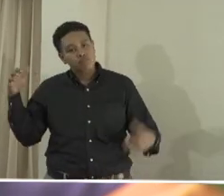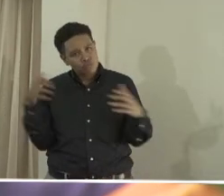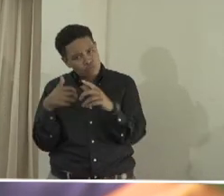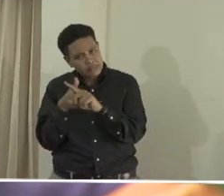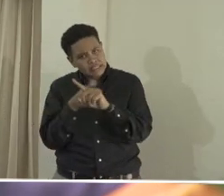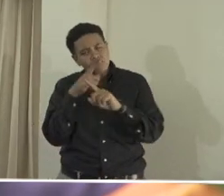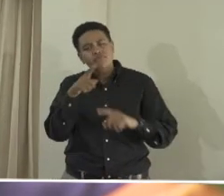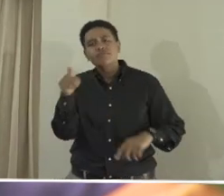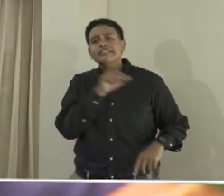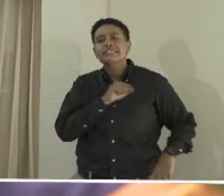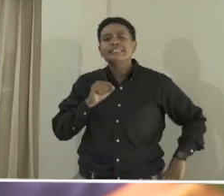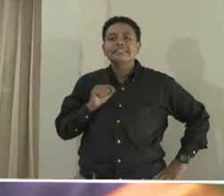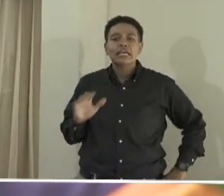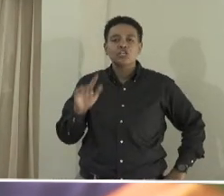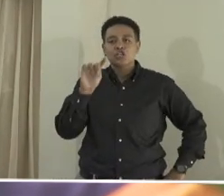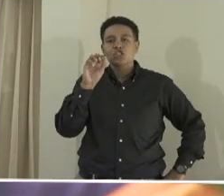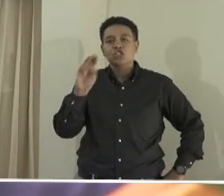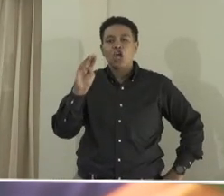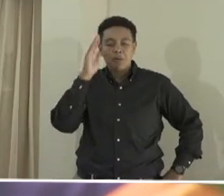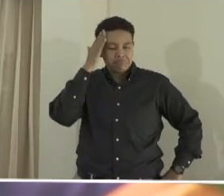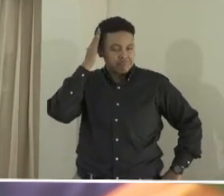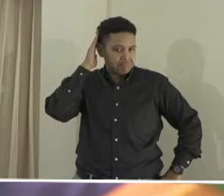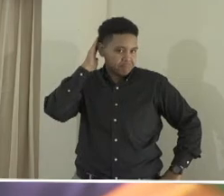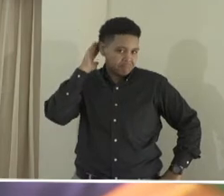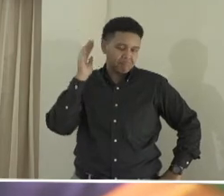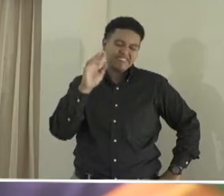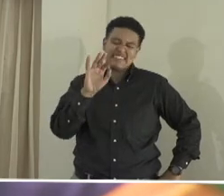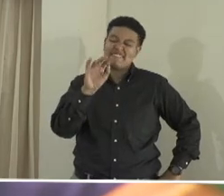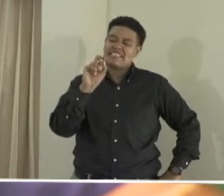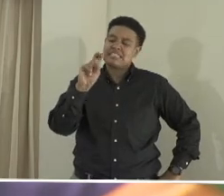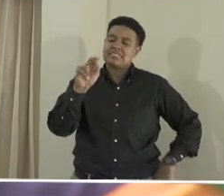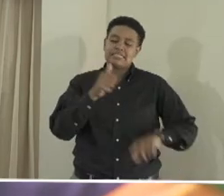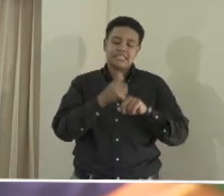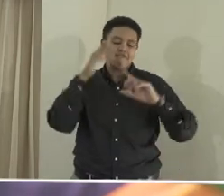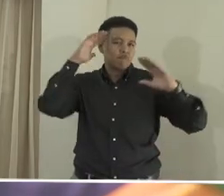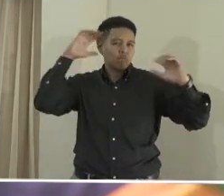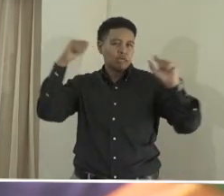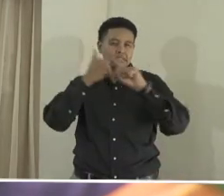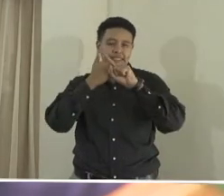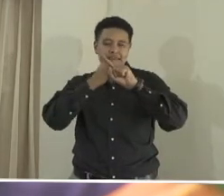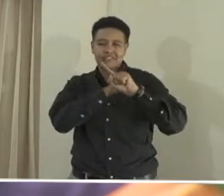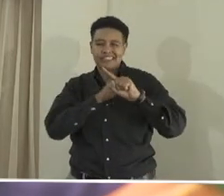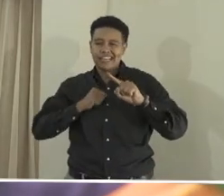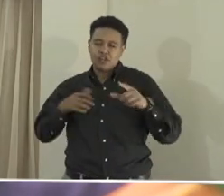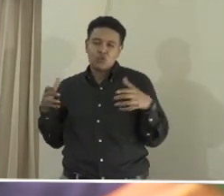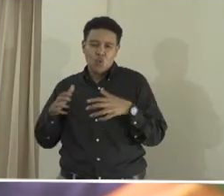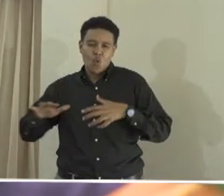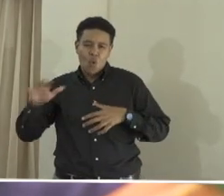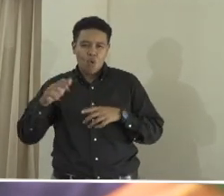Senator Tom Tavares Finson, President of the Senate,